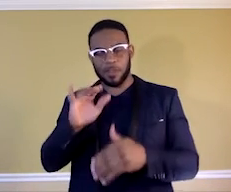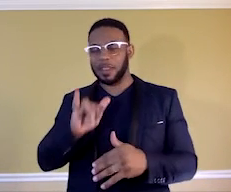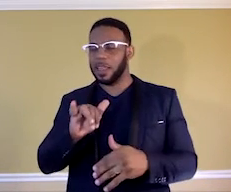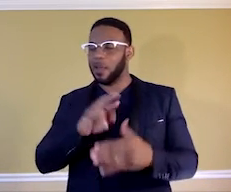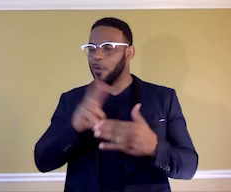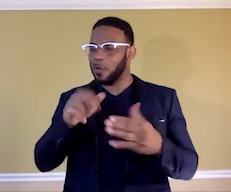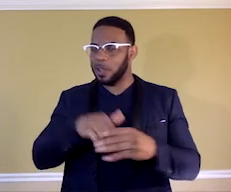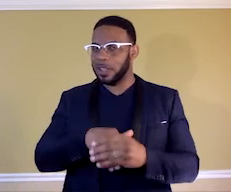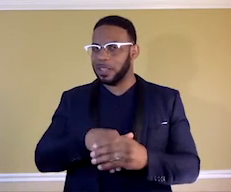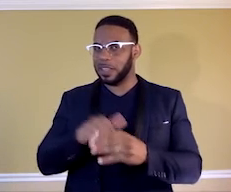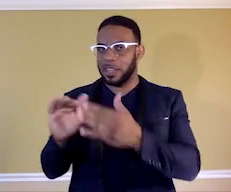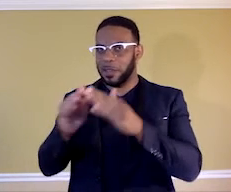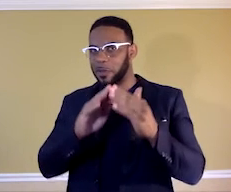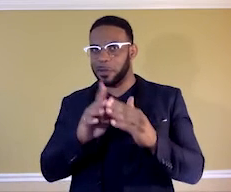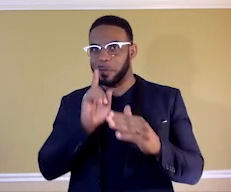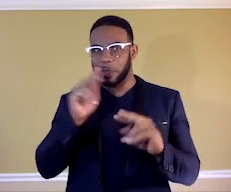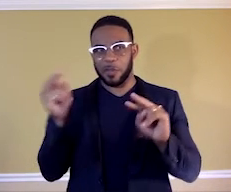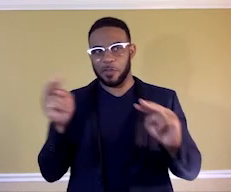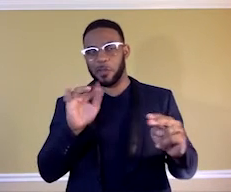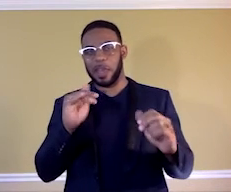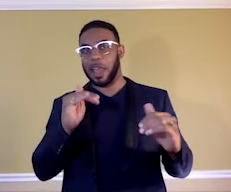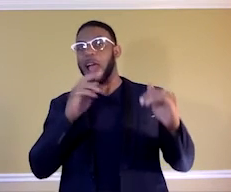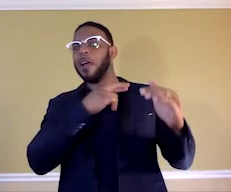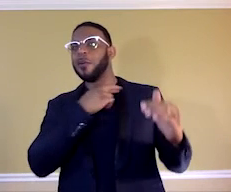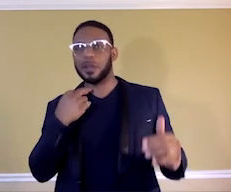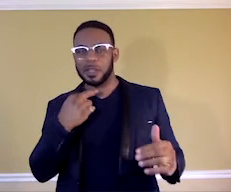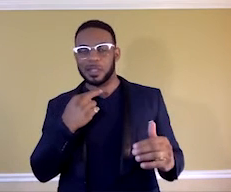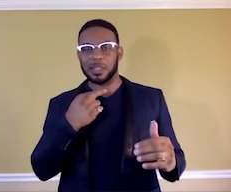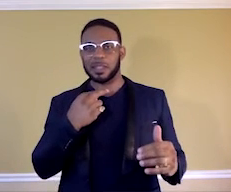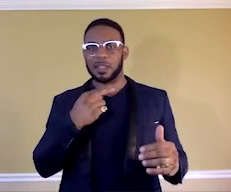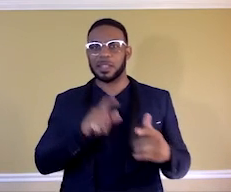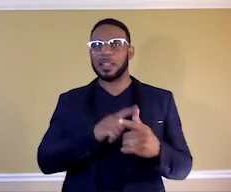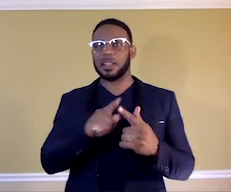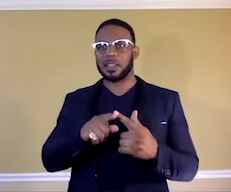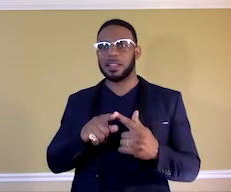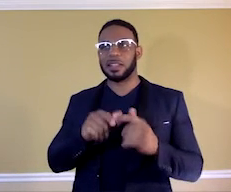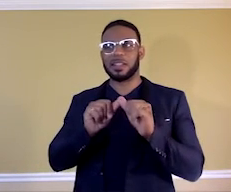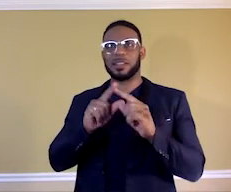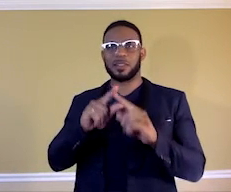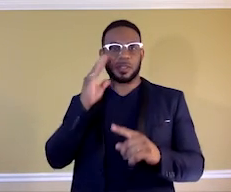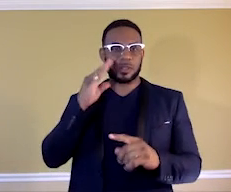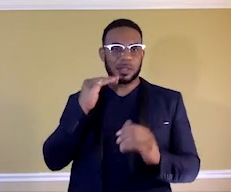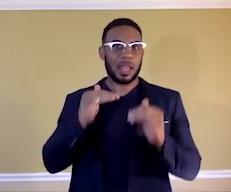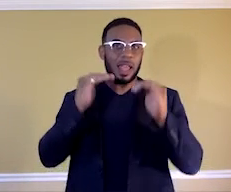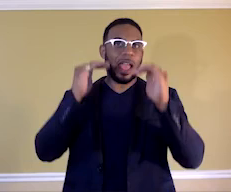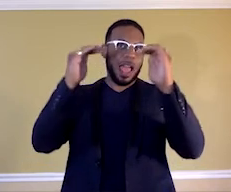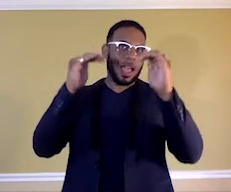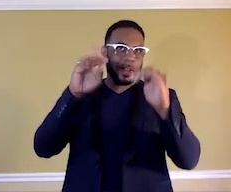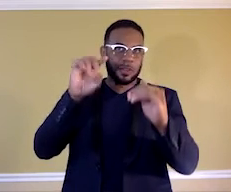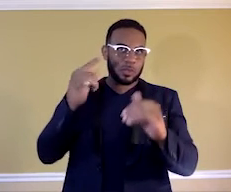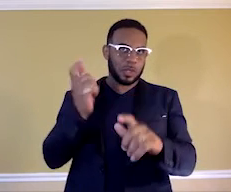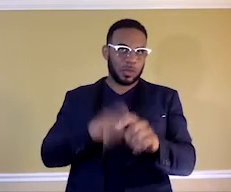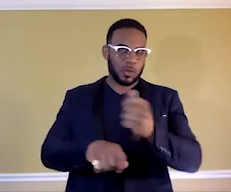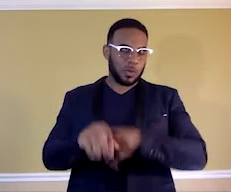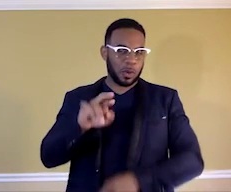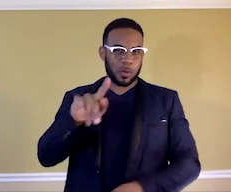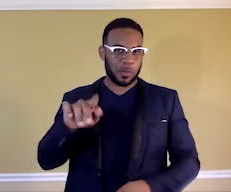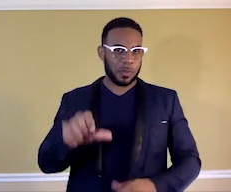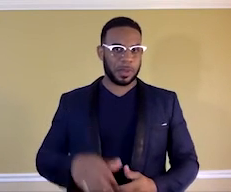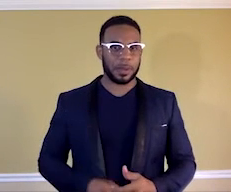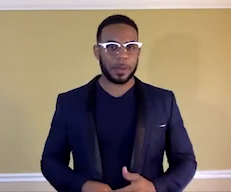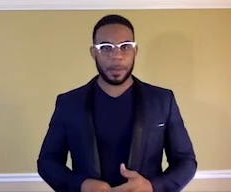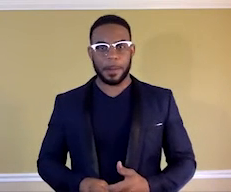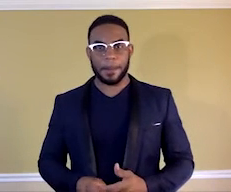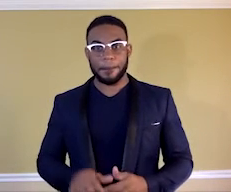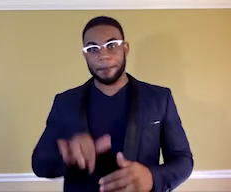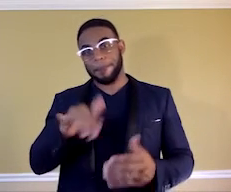that resulted in these communities being viewed as high risk and thus continuing to experience higher drug arrest rates.